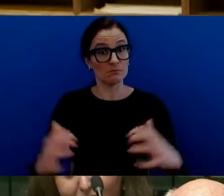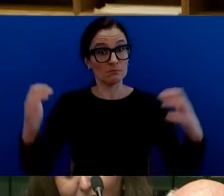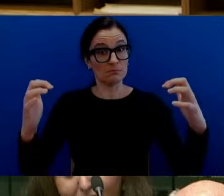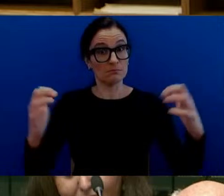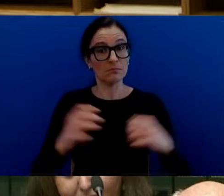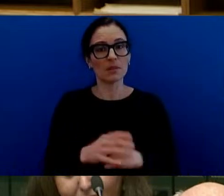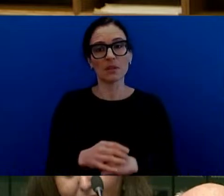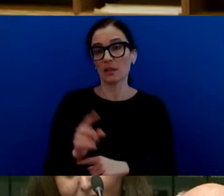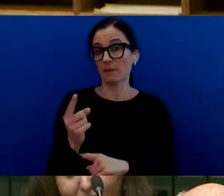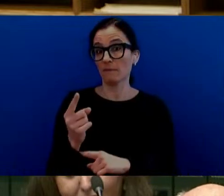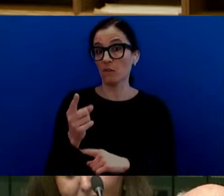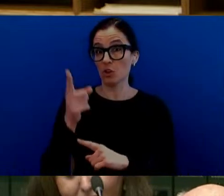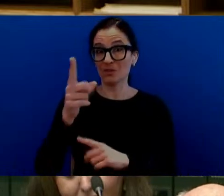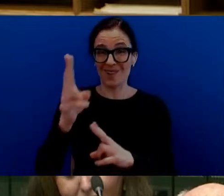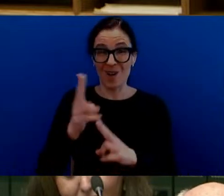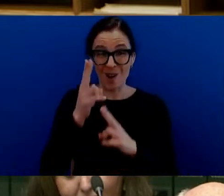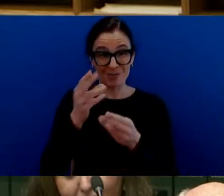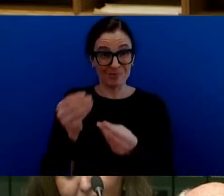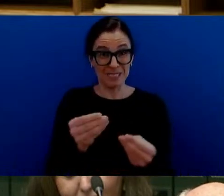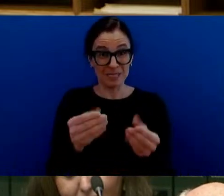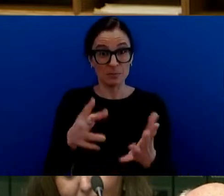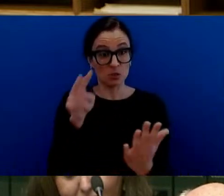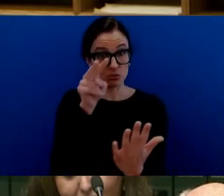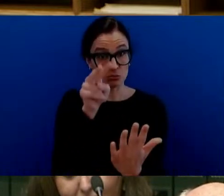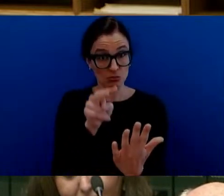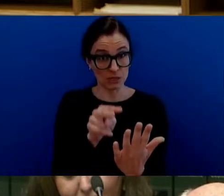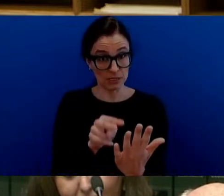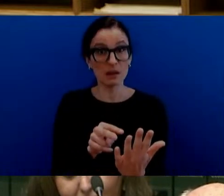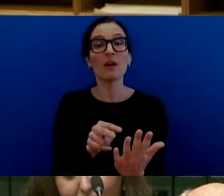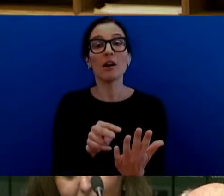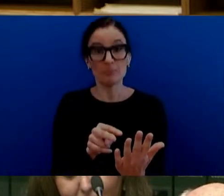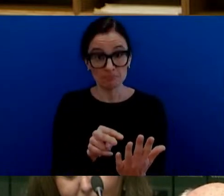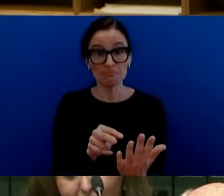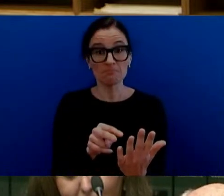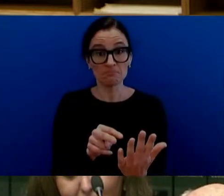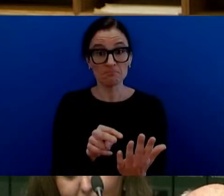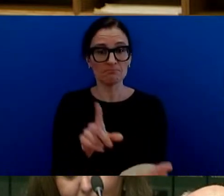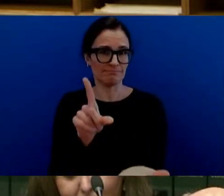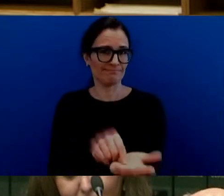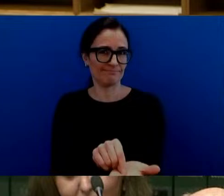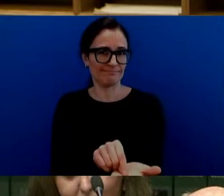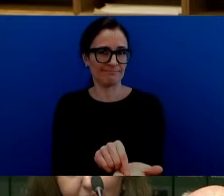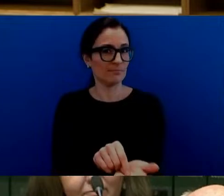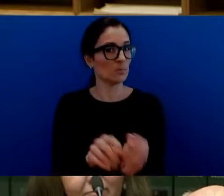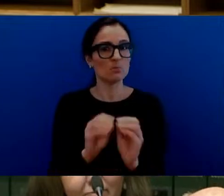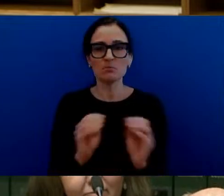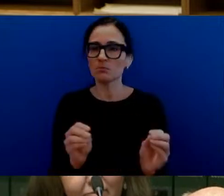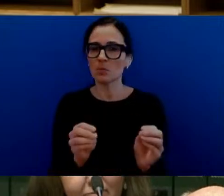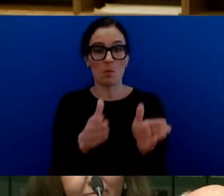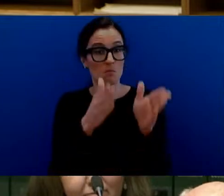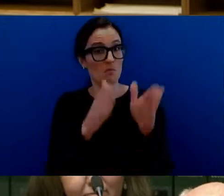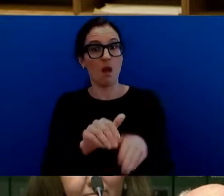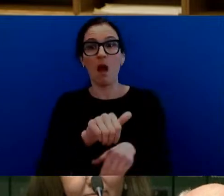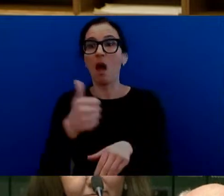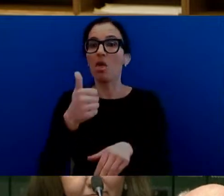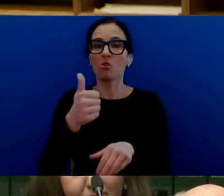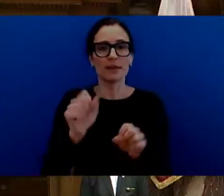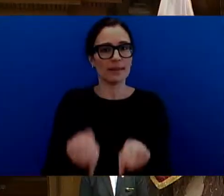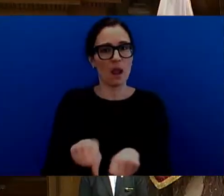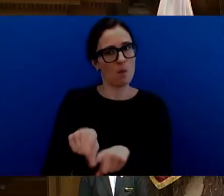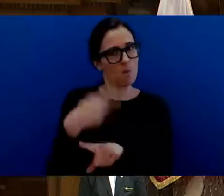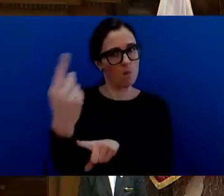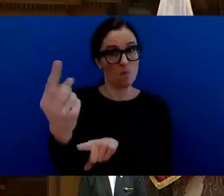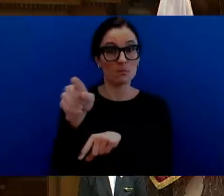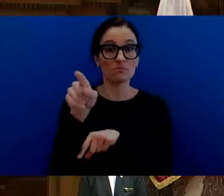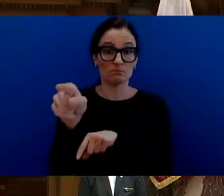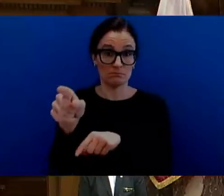he do appoint the print-off thereof, and that no person but shall, as he shall appoint, do presume the print the same. You have heard the